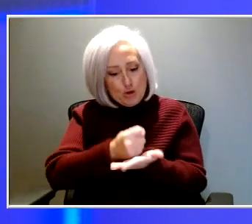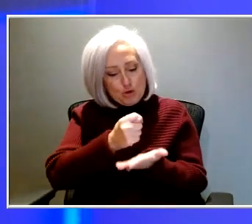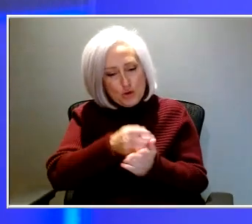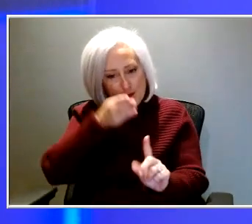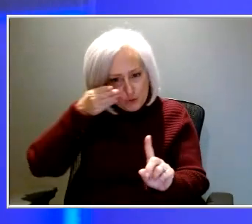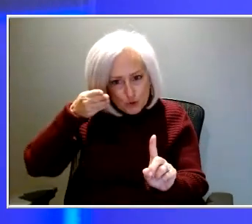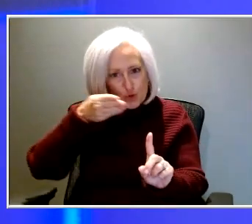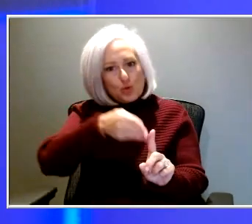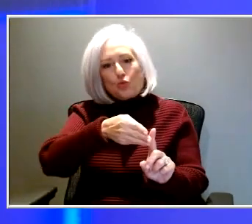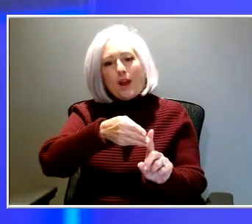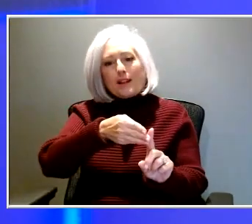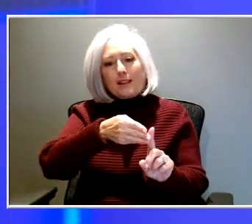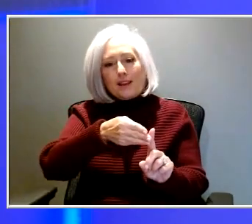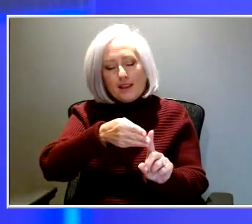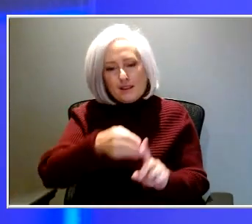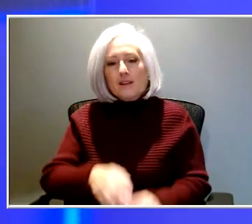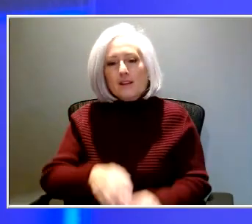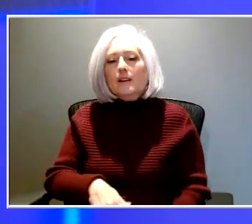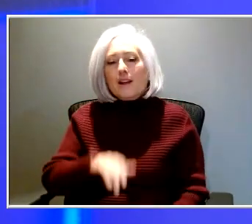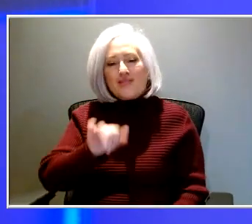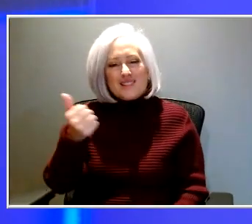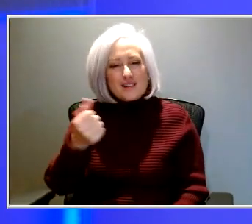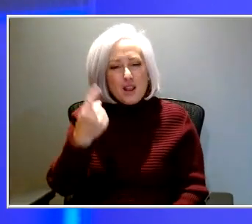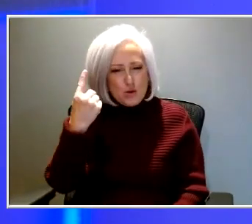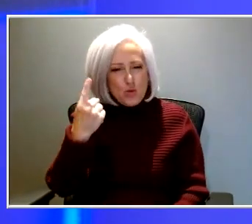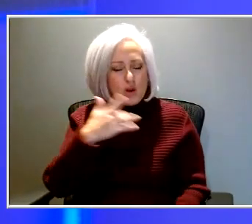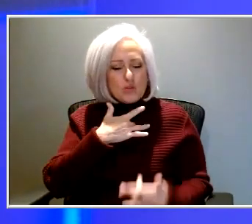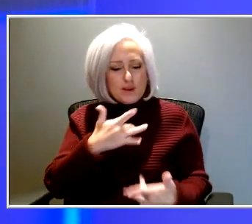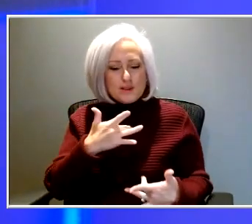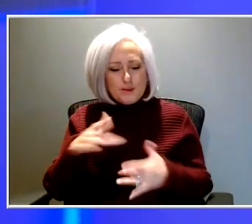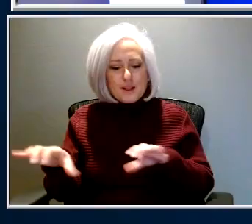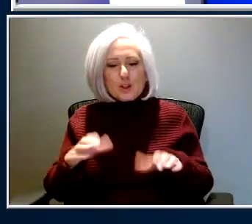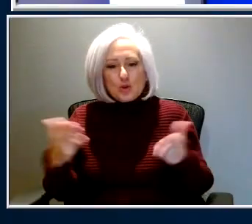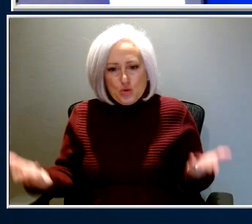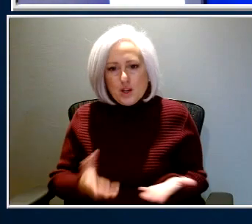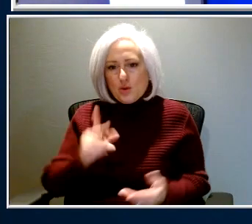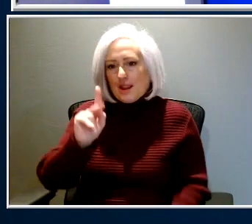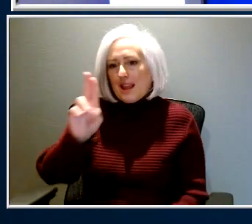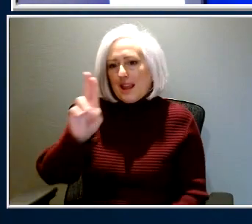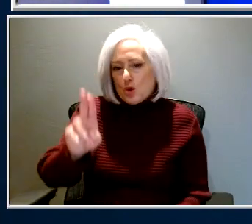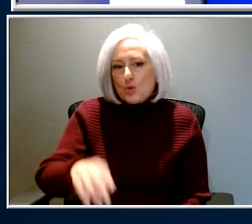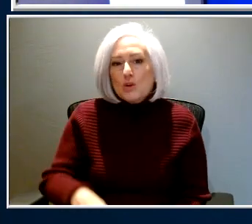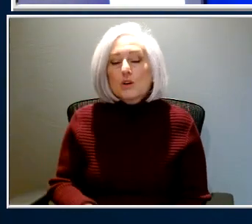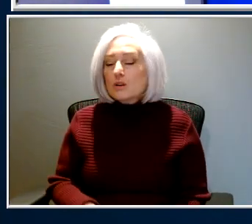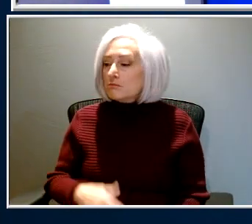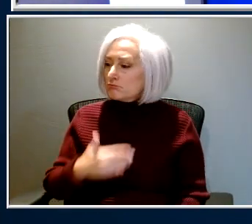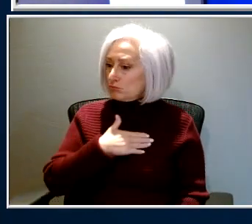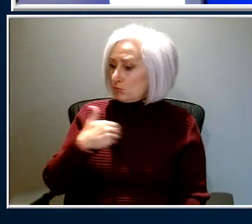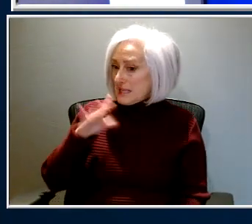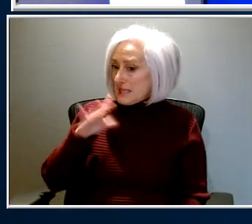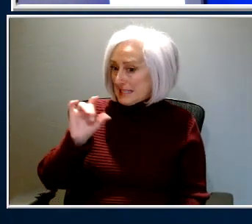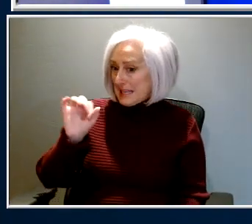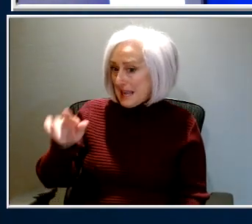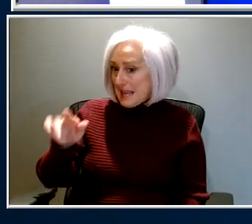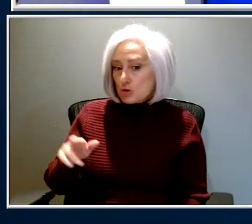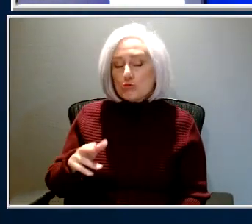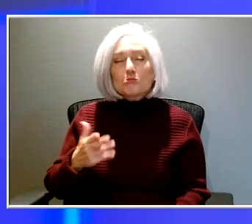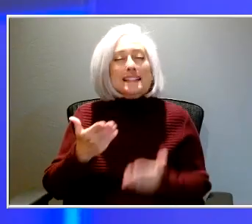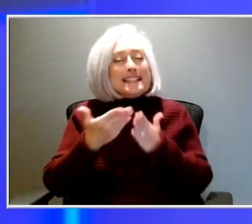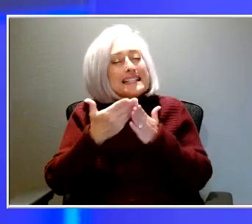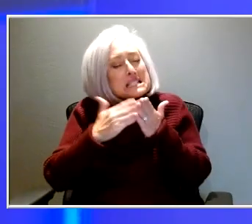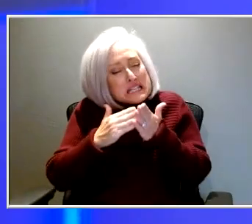cure rate. So that's another procedure that we do very commonly here at KU in our department. Breast cancer? There is some form of breast